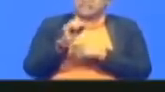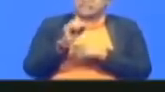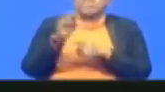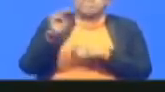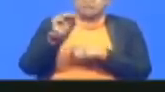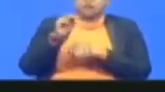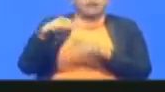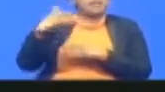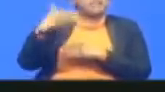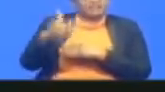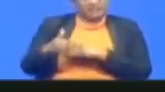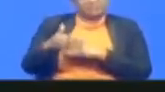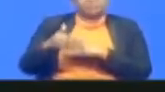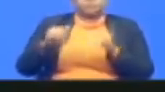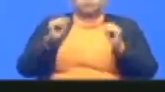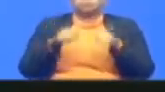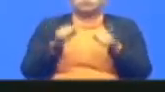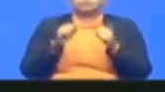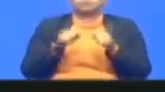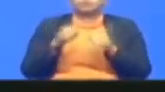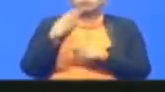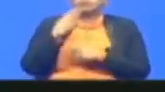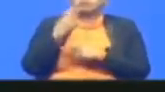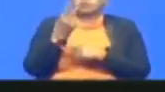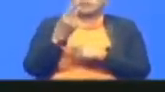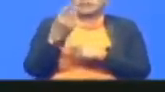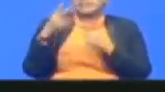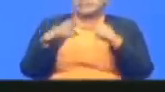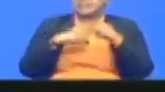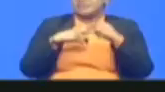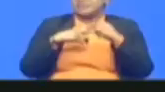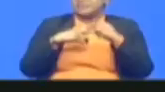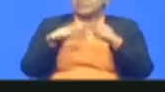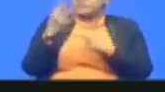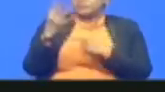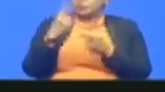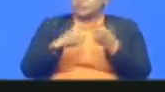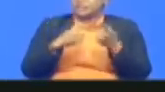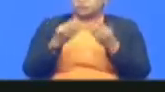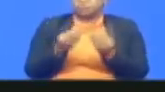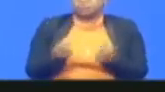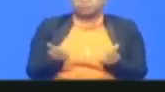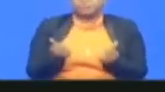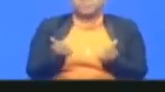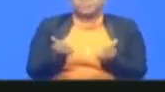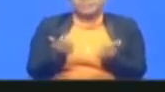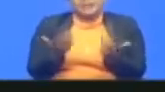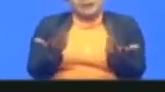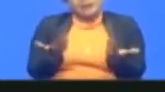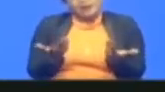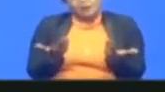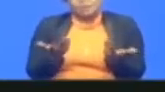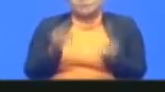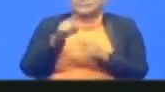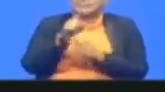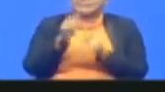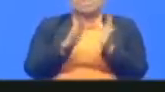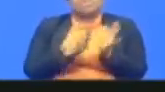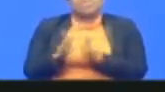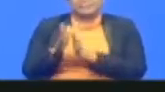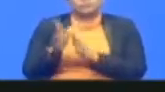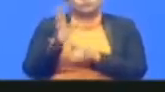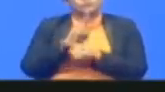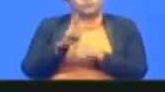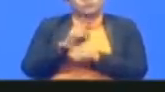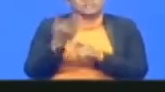shillings every day, it will take you 274 years to exhaust it. So how does Rotich plan to spend this